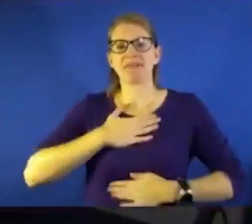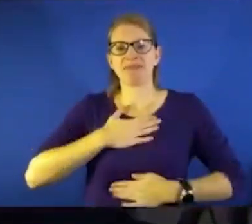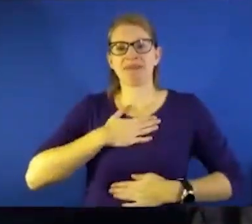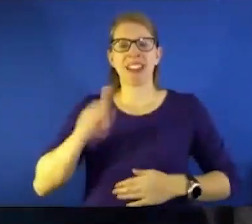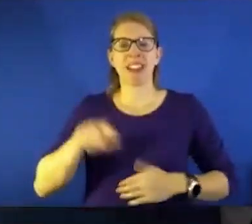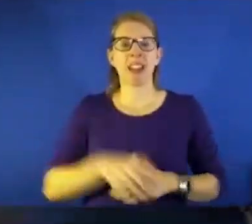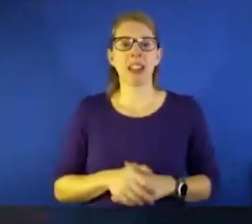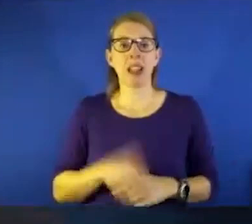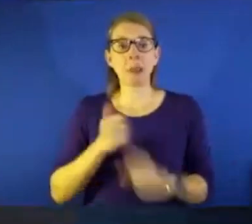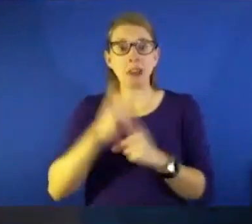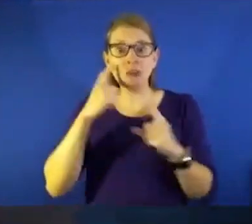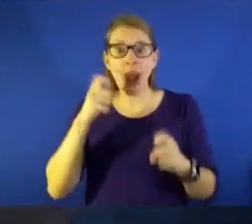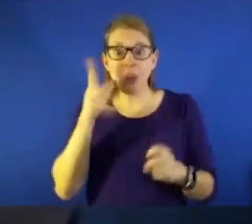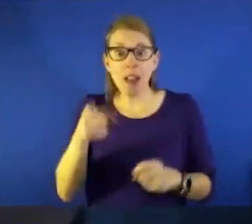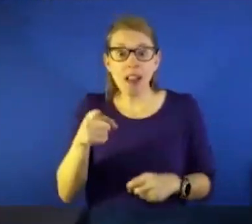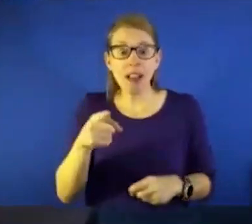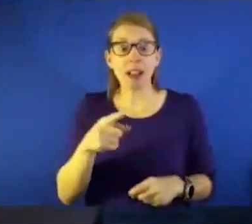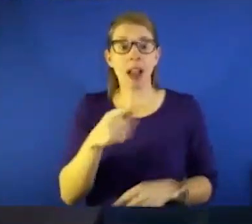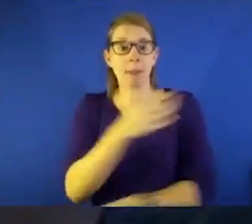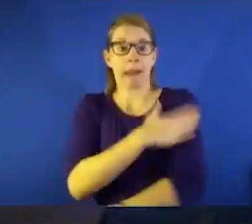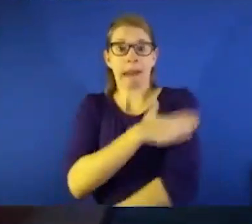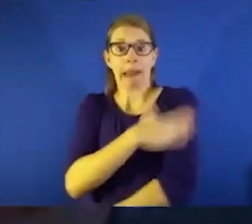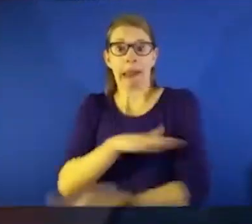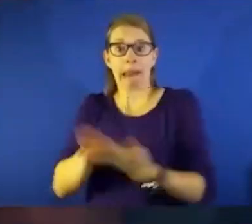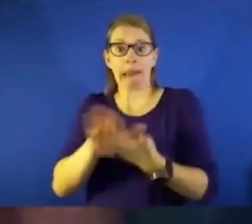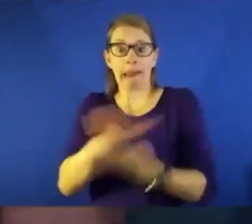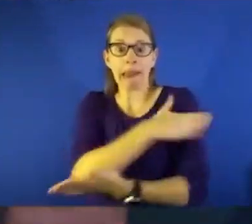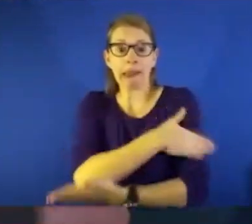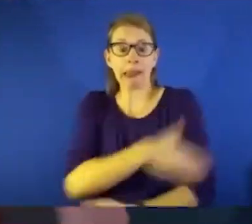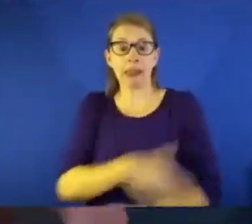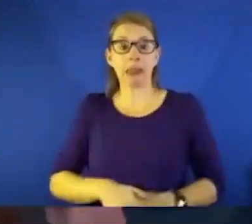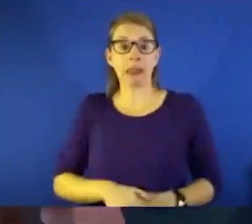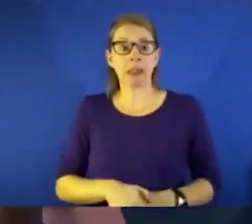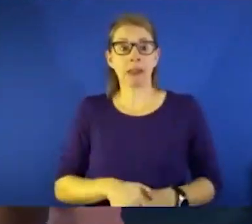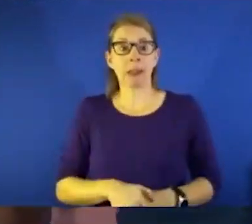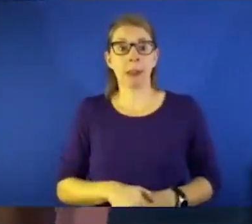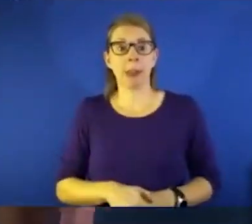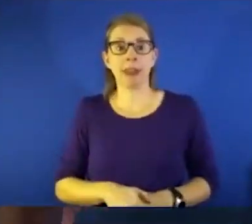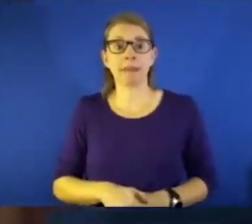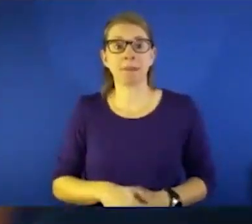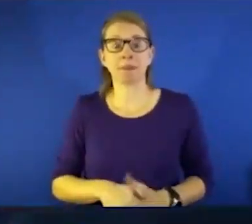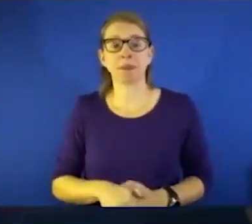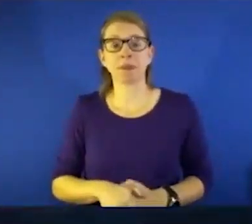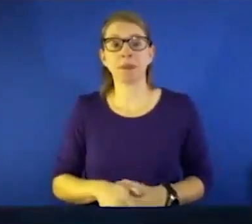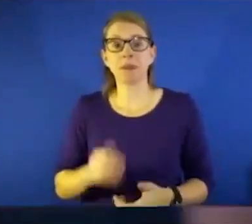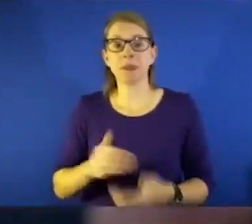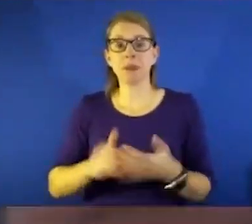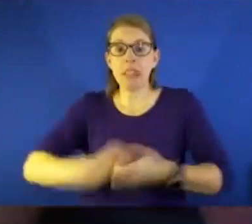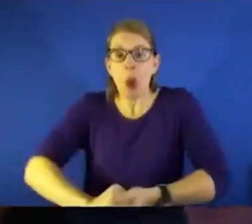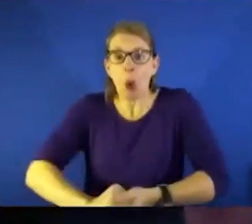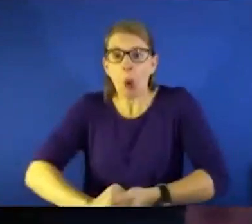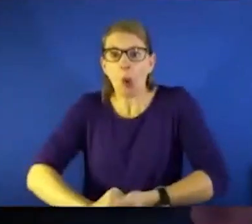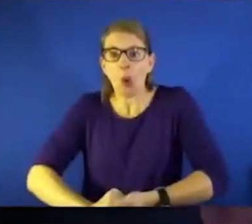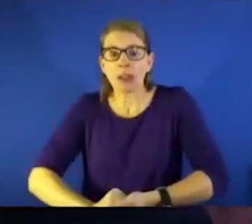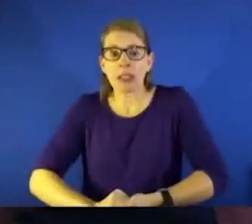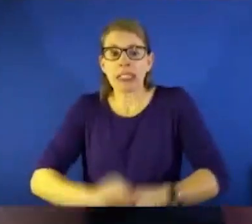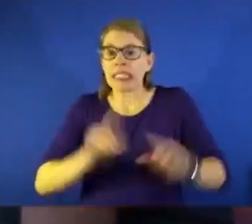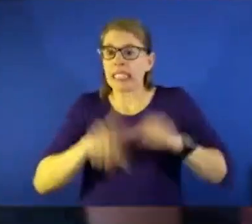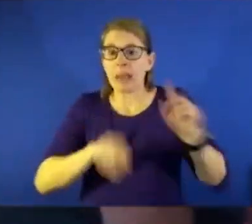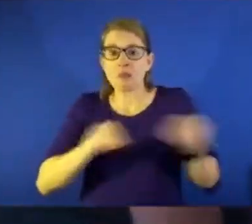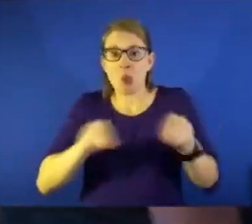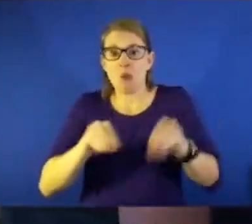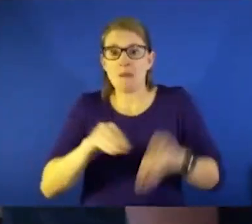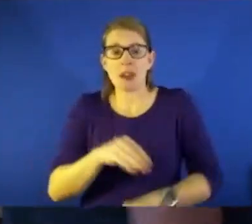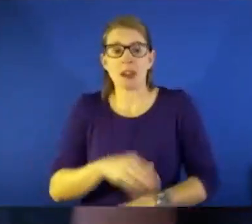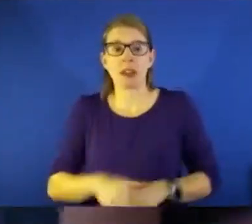something? I'm gonna clean his arm real fast. Okay. Are you going to the other side? Okay, you gotta Yeah, hold his there you arm real go. still, okay? Hold it. Can I say, Adam, you didn't ask me if I went to the Will